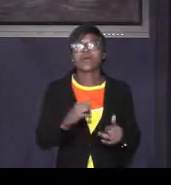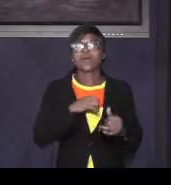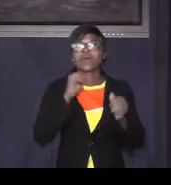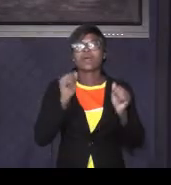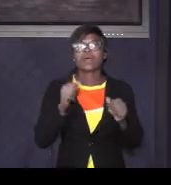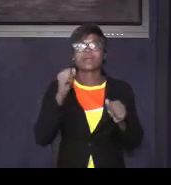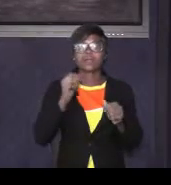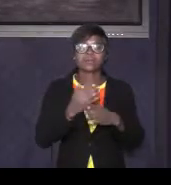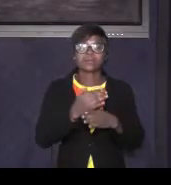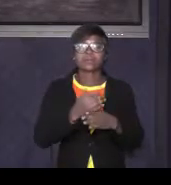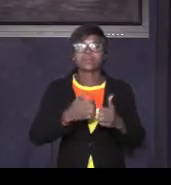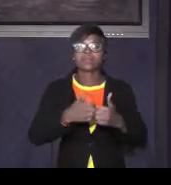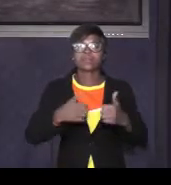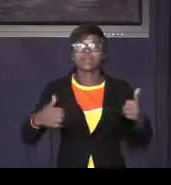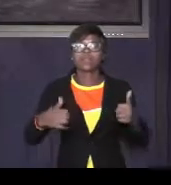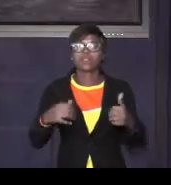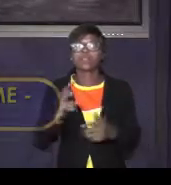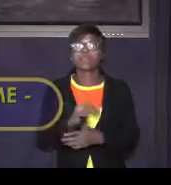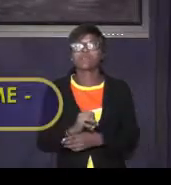can separate the 2 shapes.